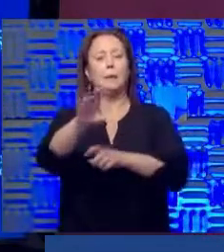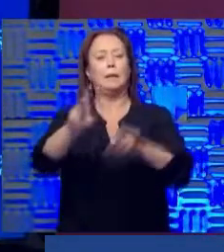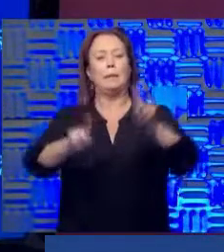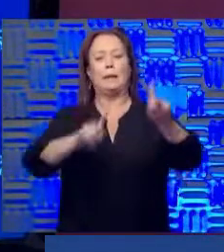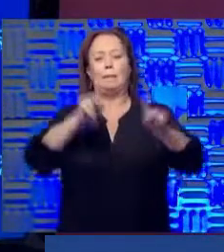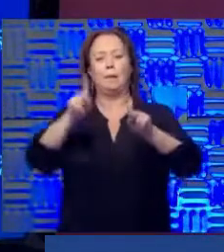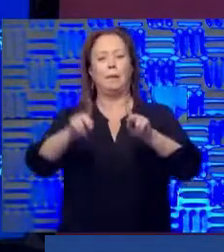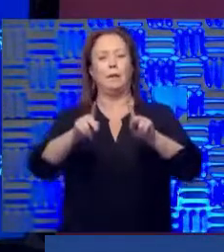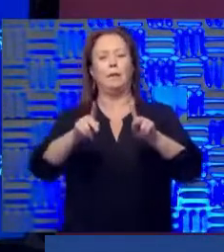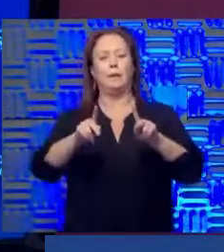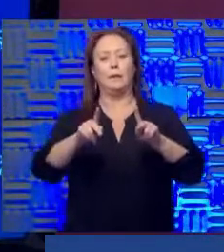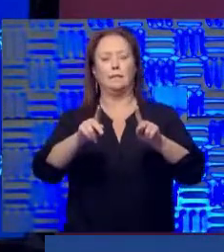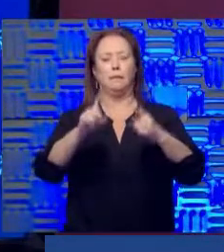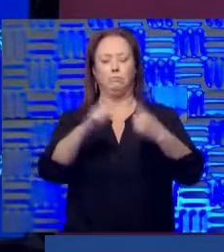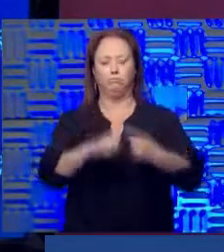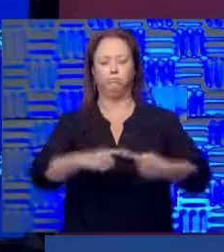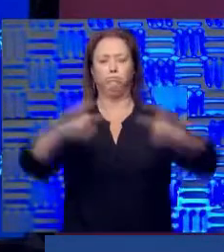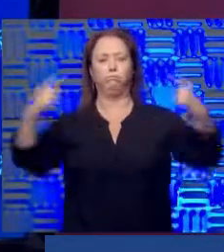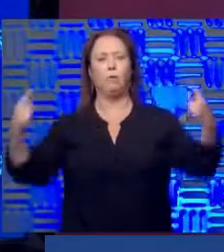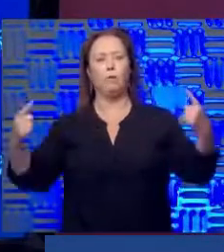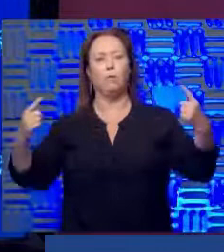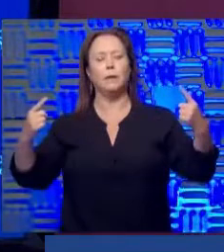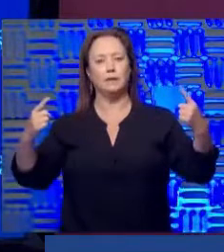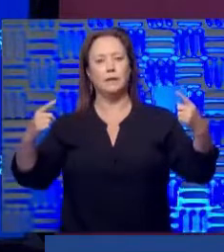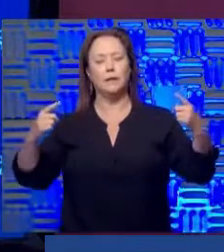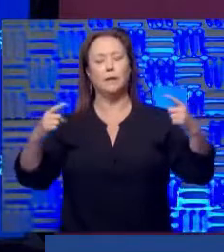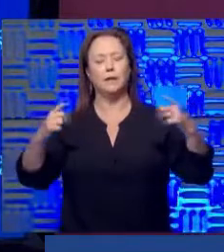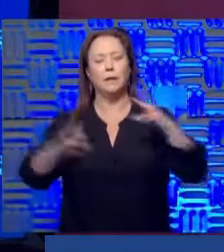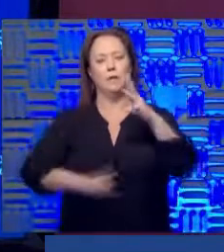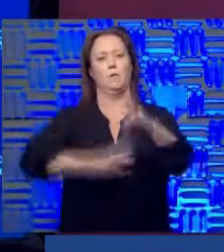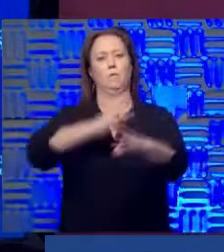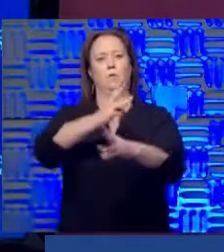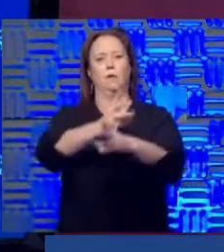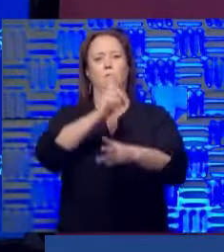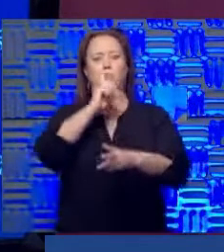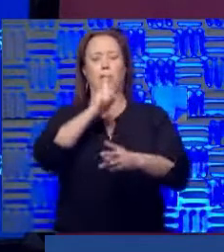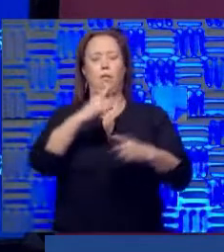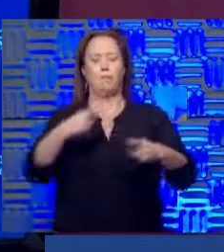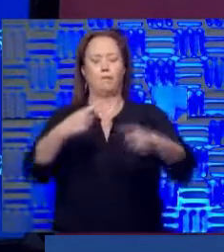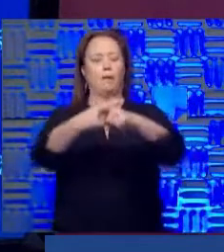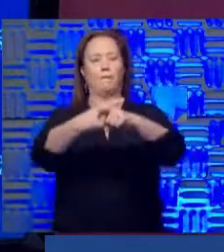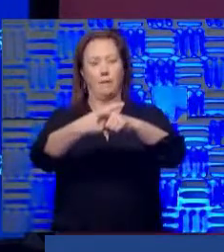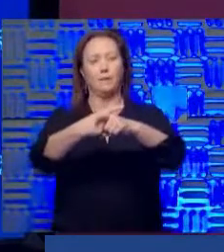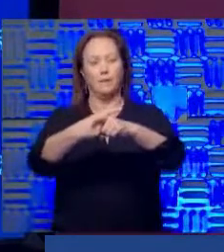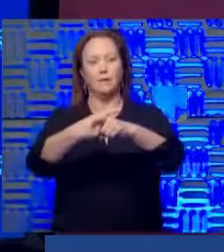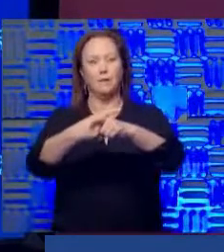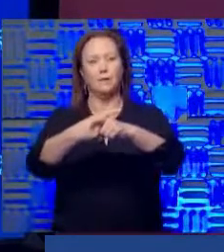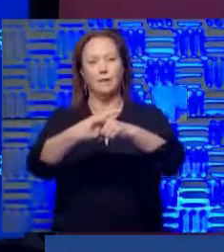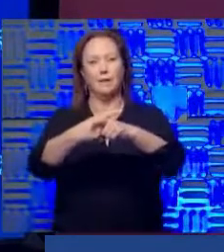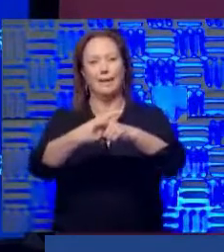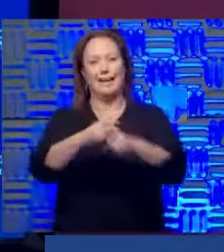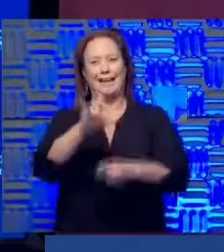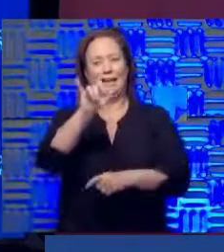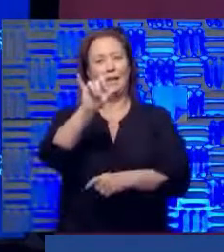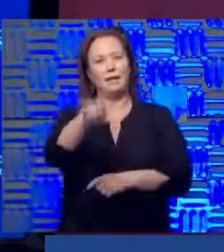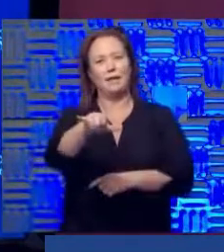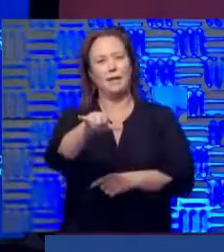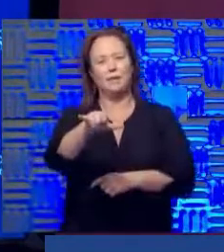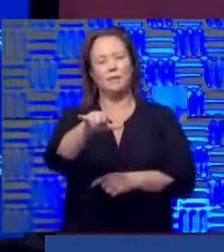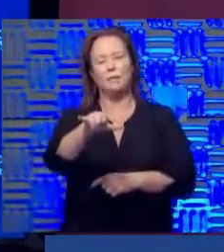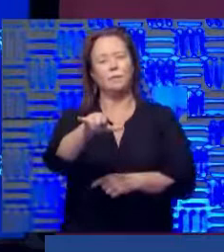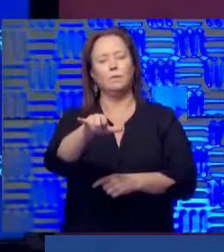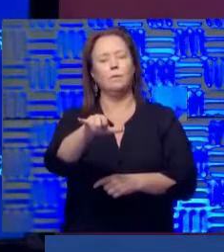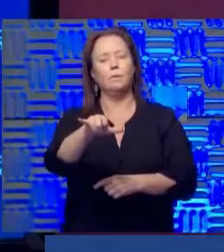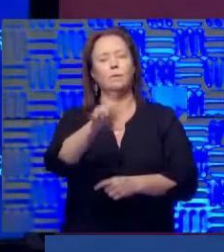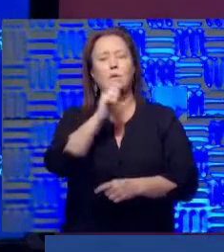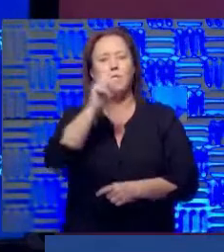been extraordinarily polarizing. It's become a real source of conflict. And this is the stuff that we really can't afford,